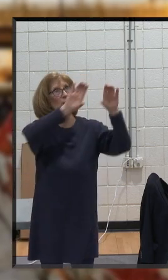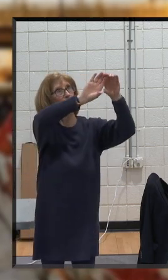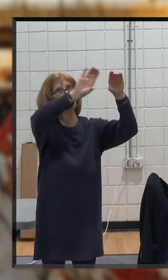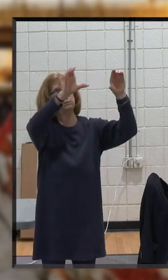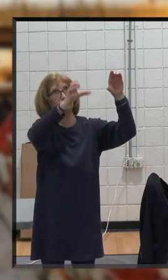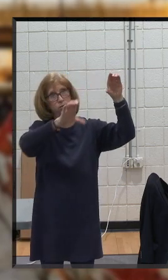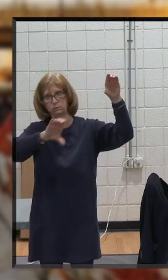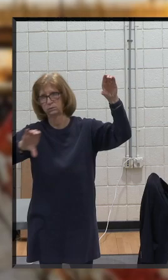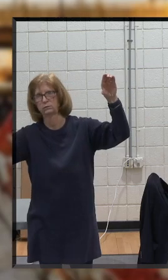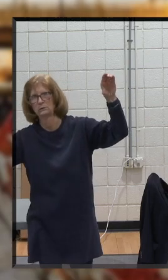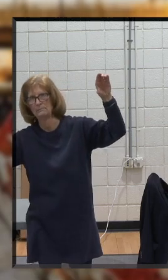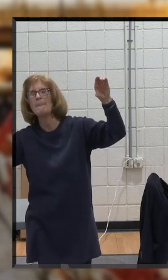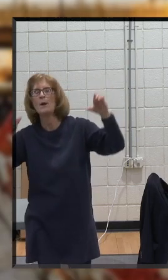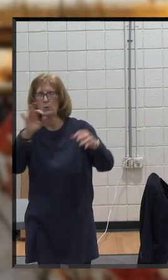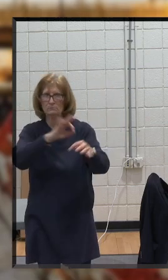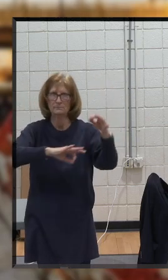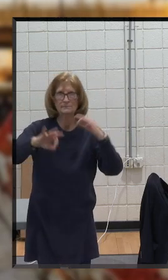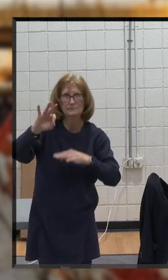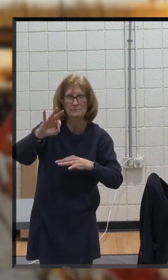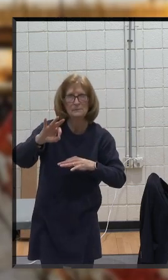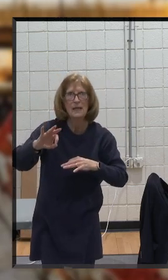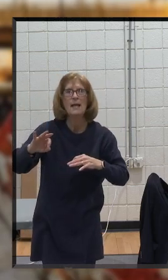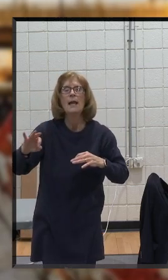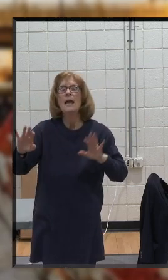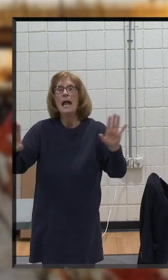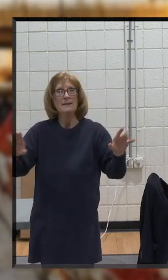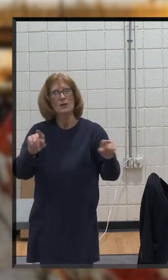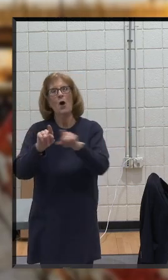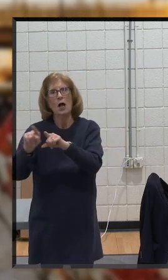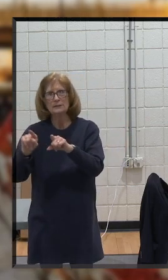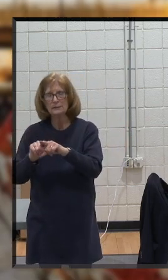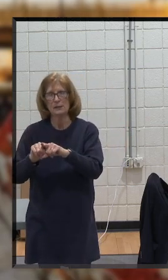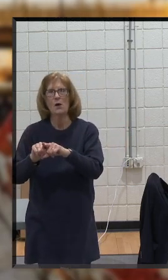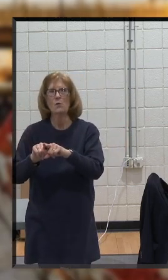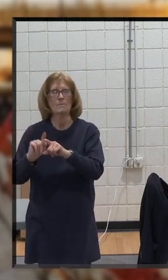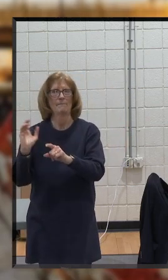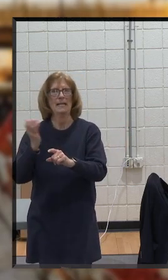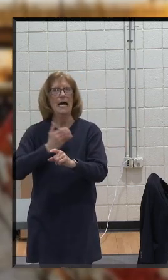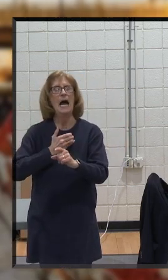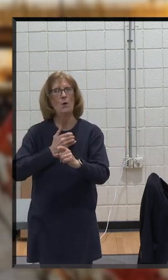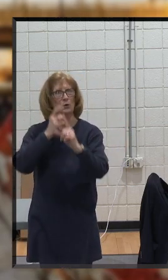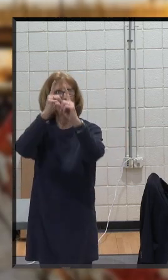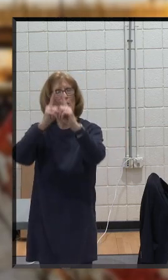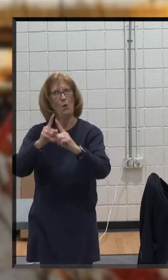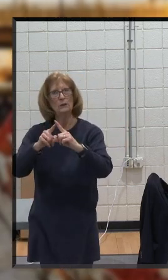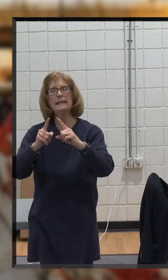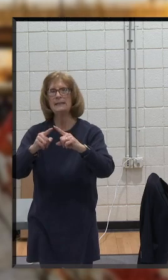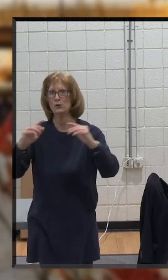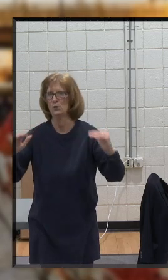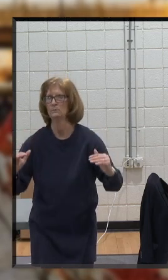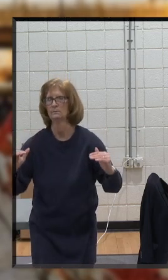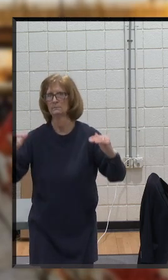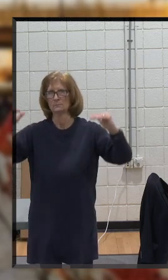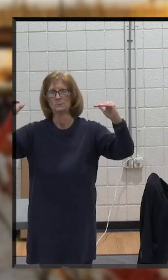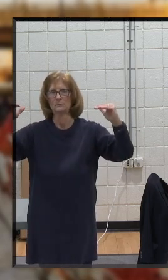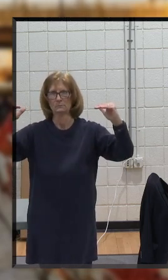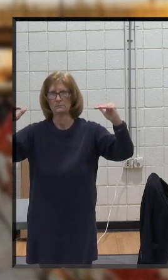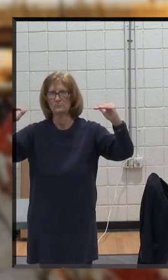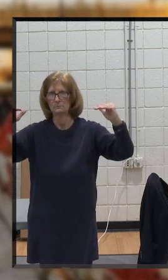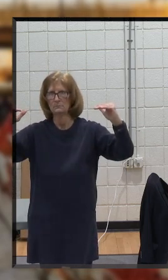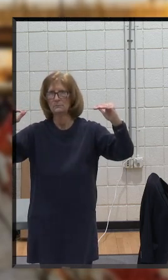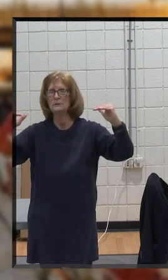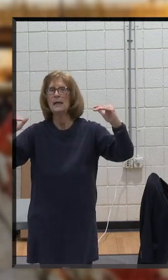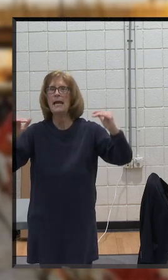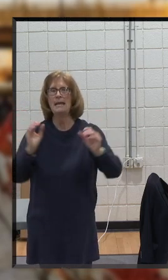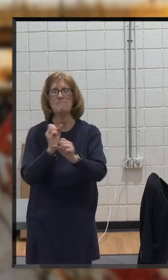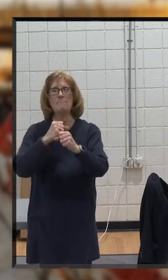leak. And then finally, we're going to have some tie-ins. So the bridge deck will be raised about 6 inches to be able to make it a little